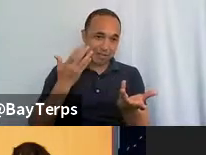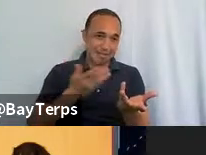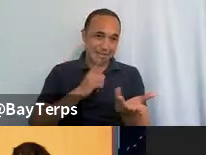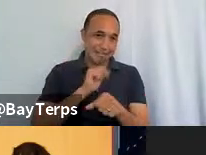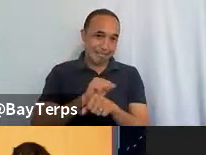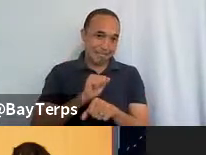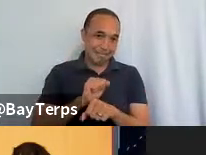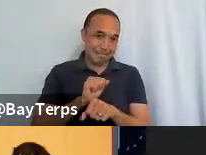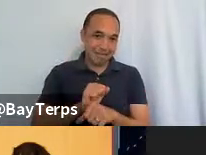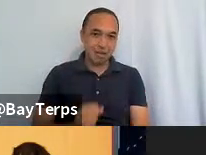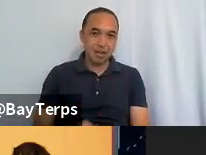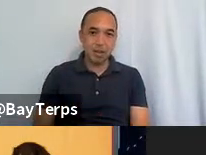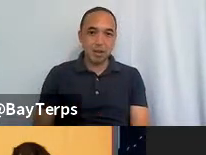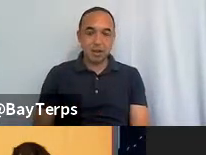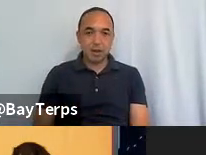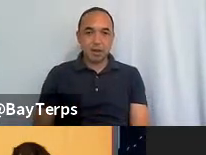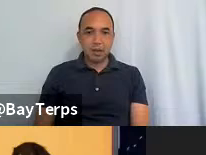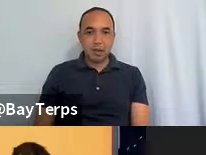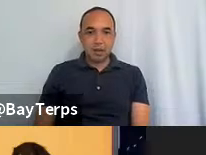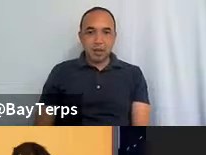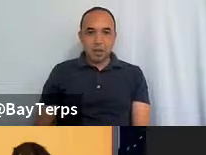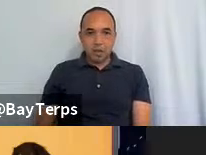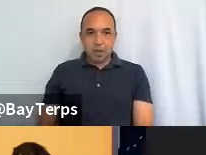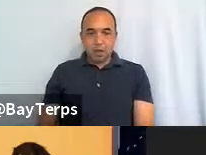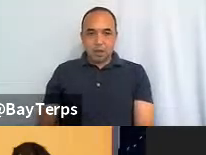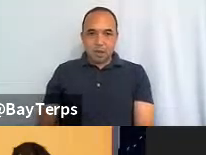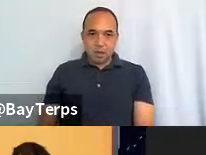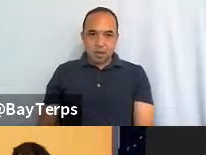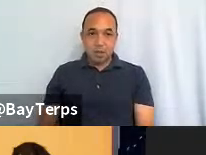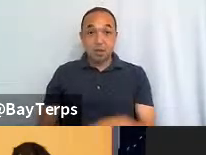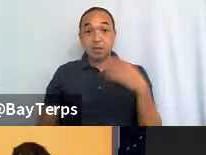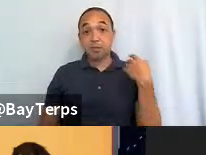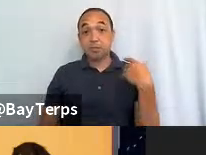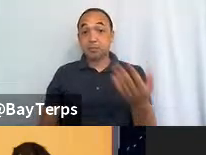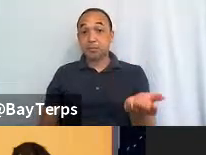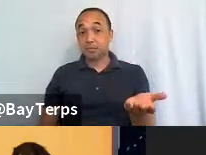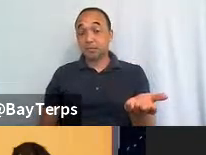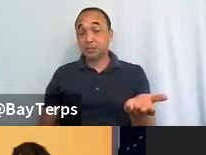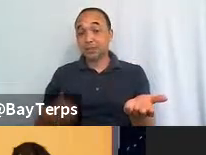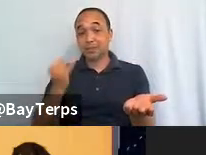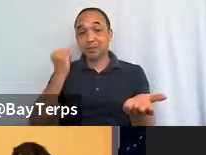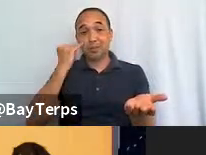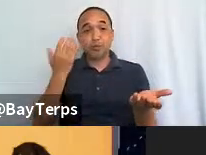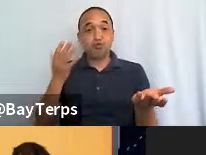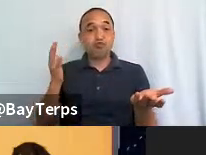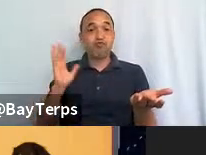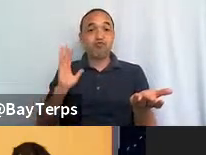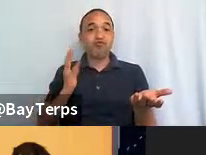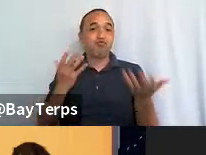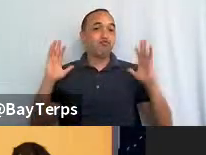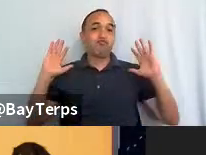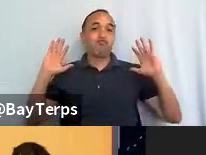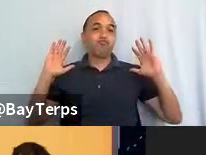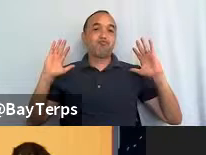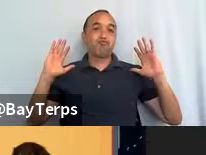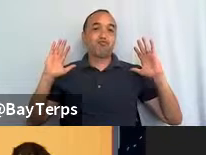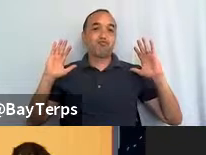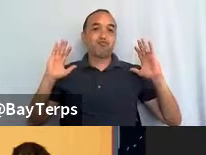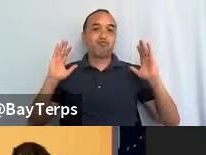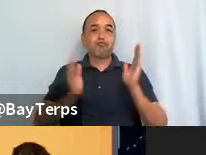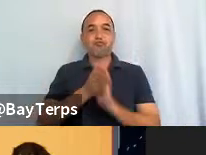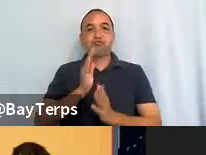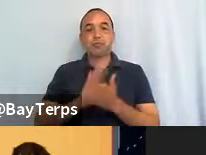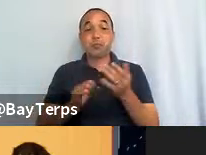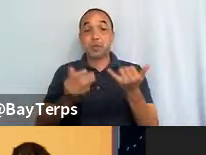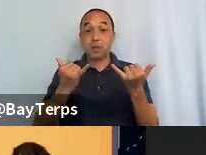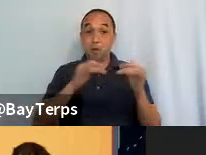Okay, just a tiny adjustment. So let's say that's all we wanted to do to this photo. It has been